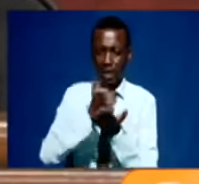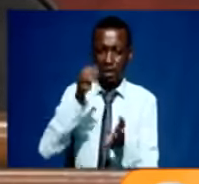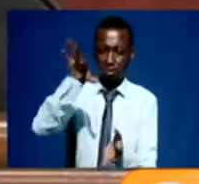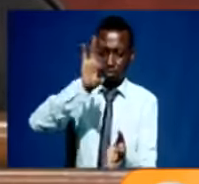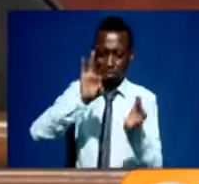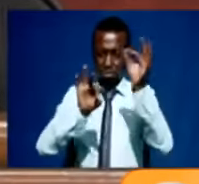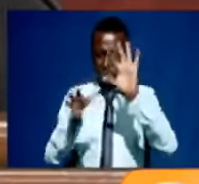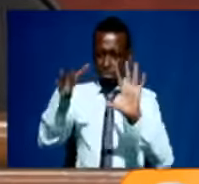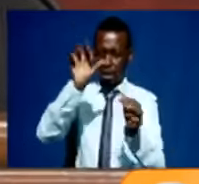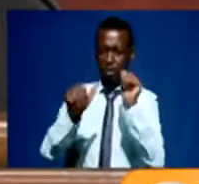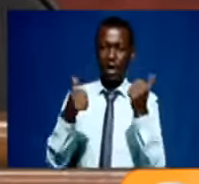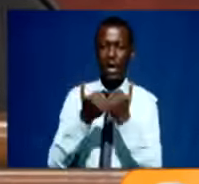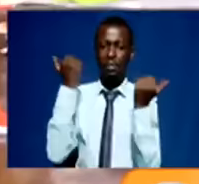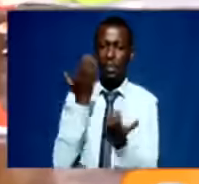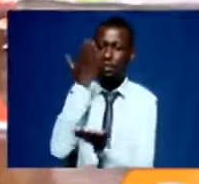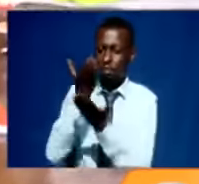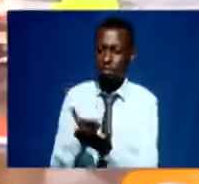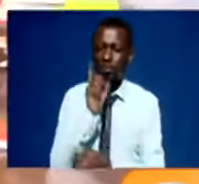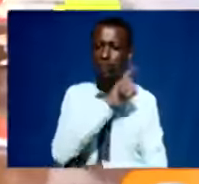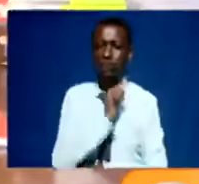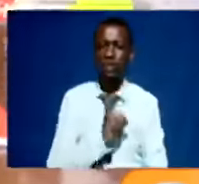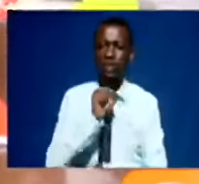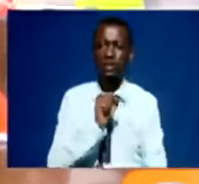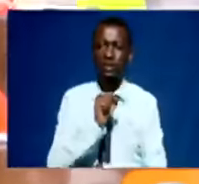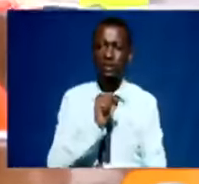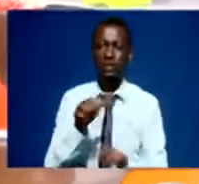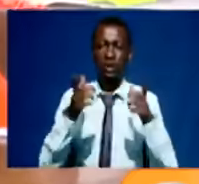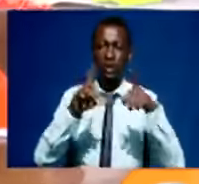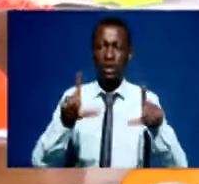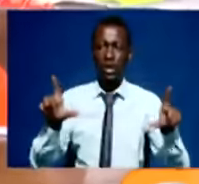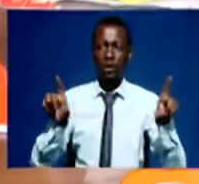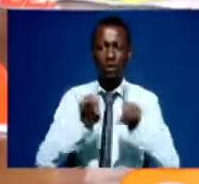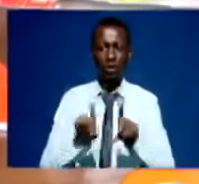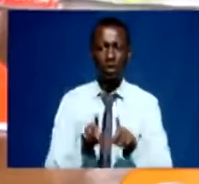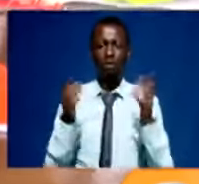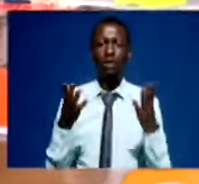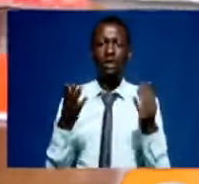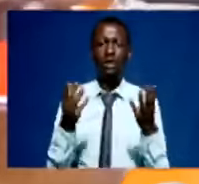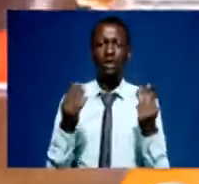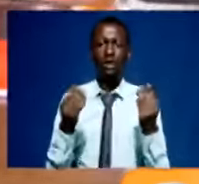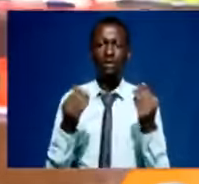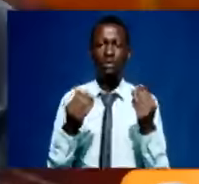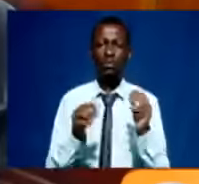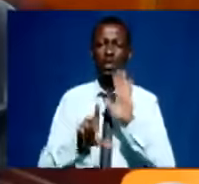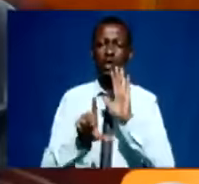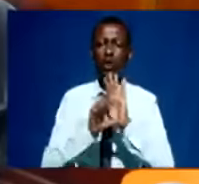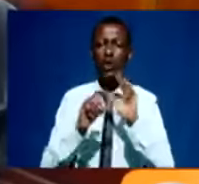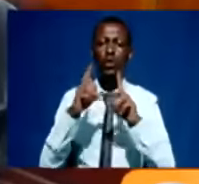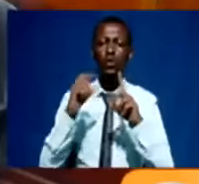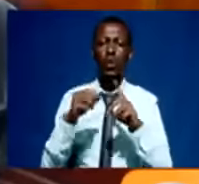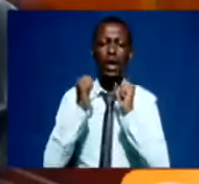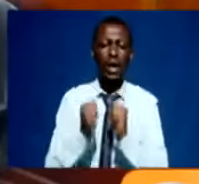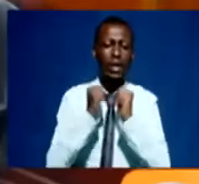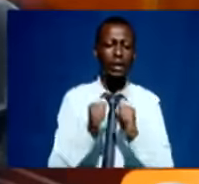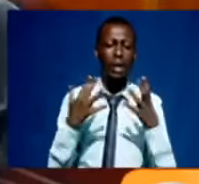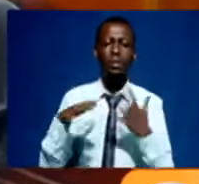prosecution have adduced. The language used in the delivery was simple, devoid of the legal jargon that often confuses the